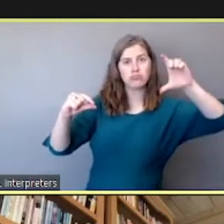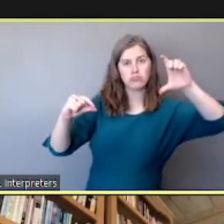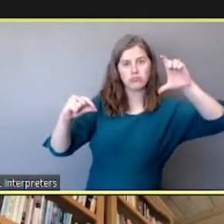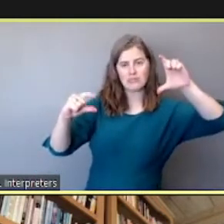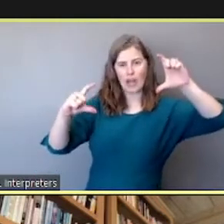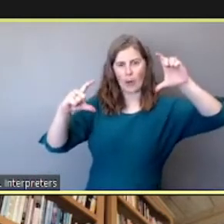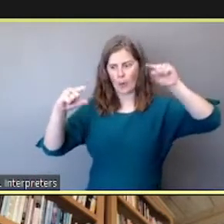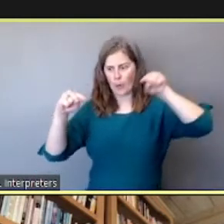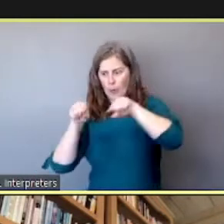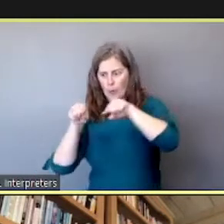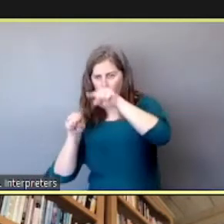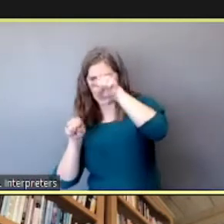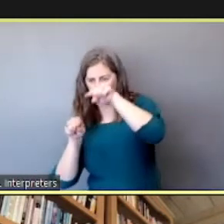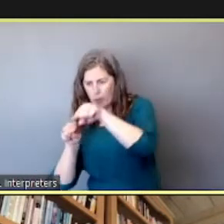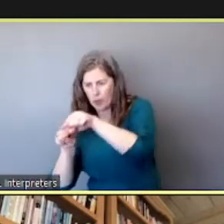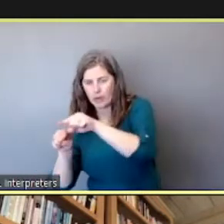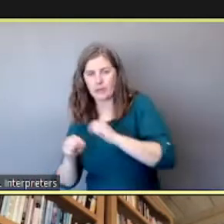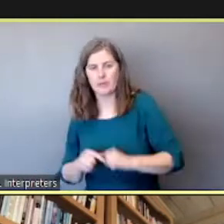May.